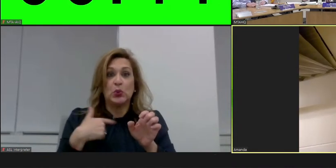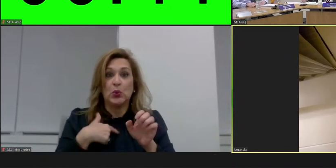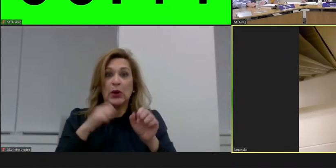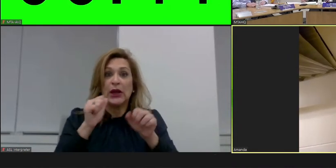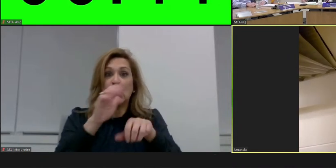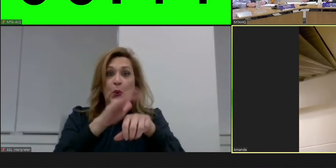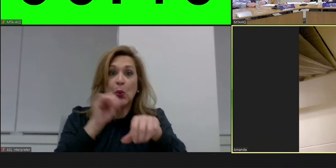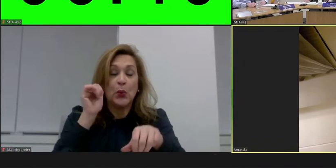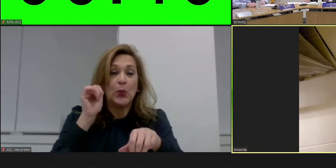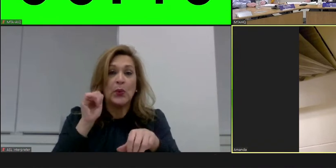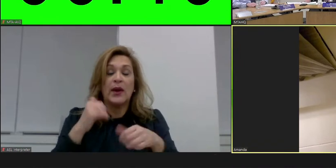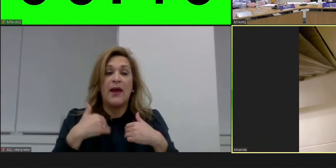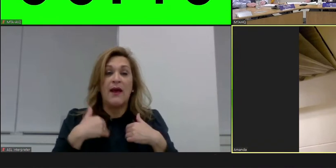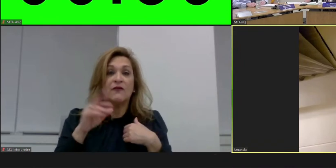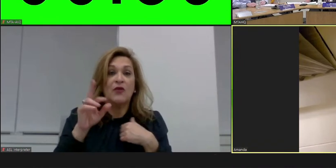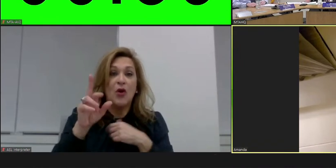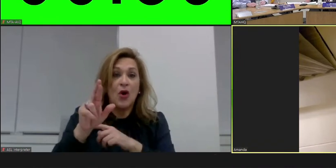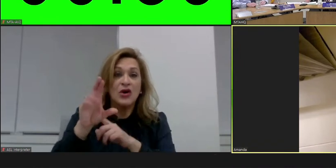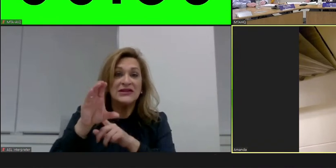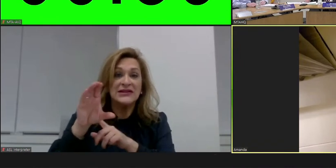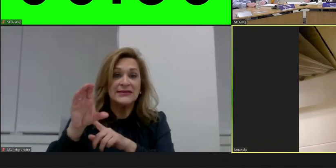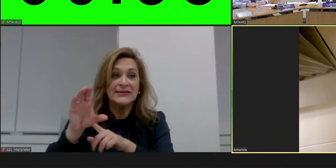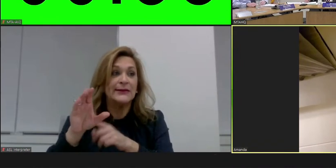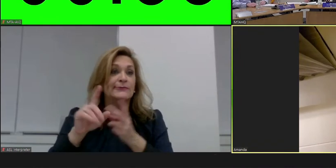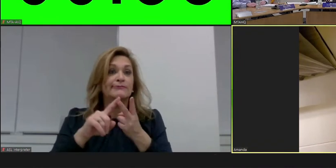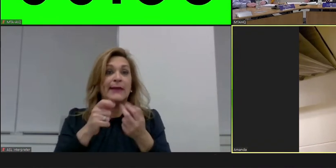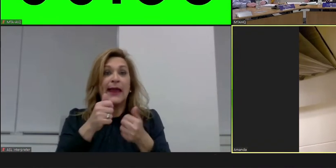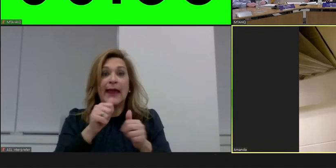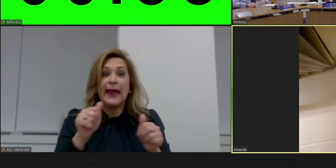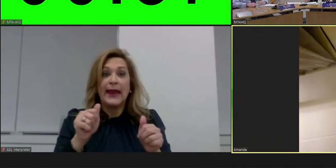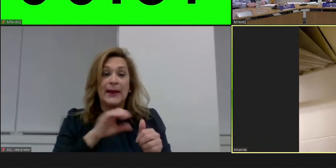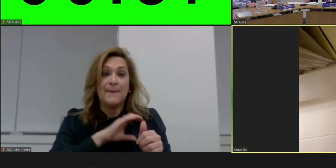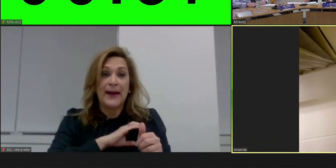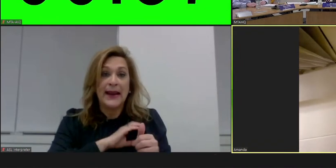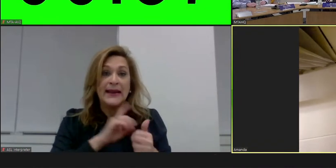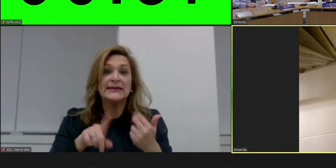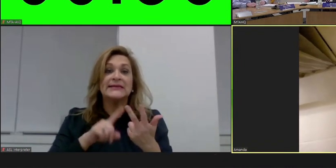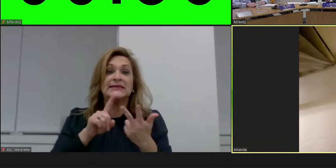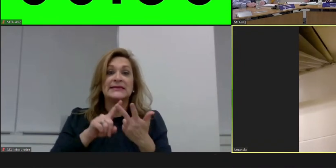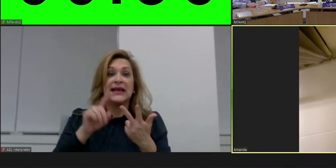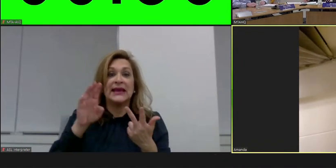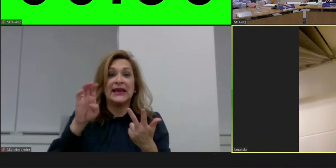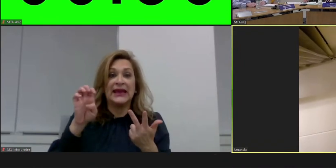have RCC and have any police and EMS. Thank you.